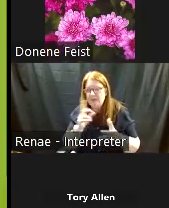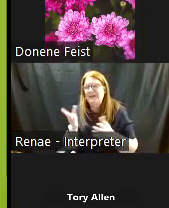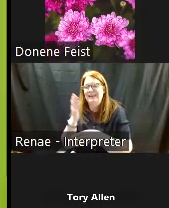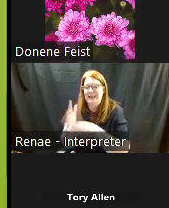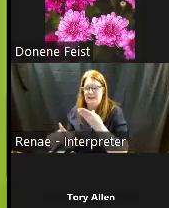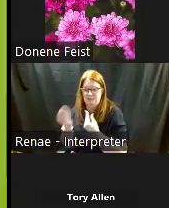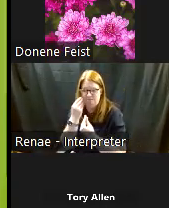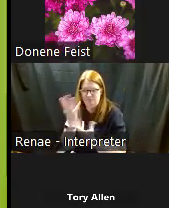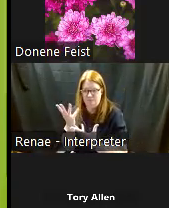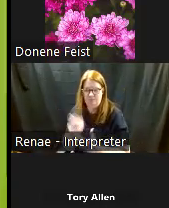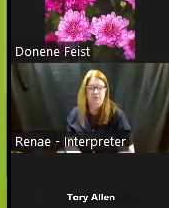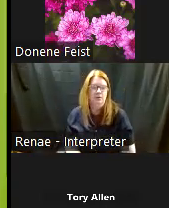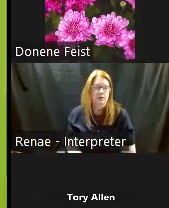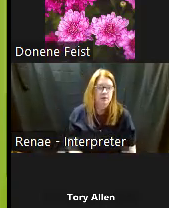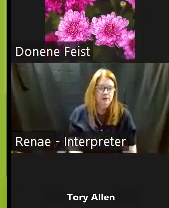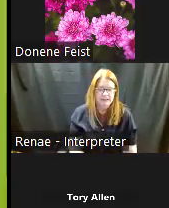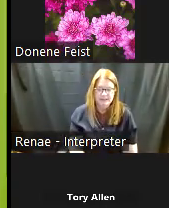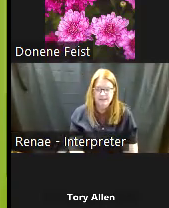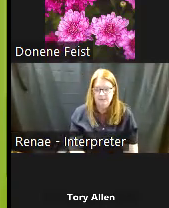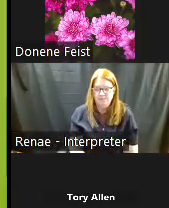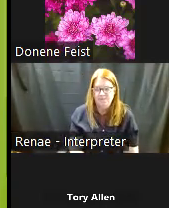Okay, next.